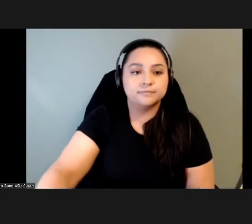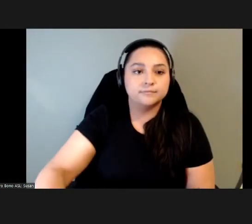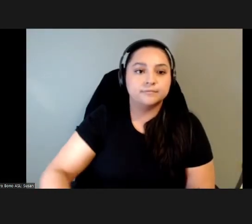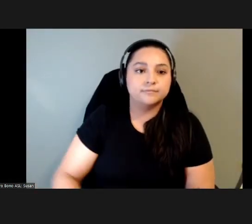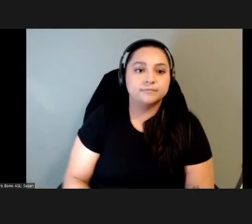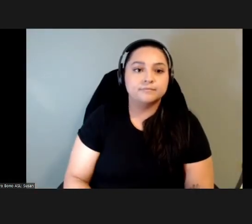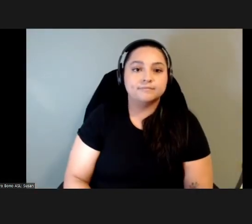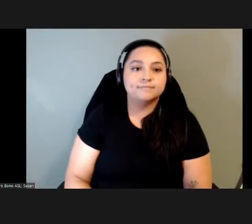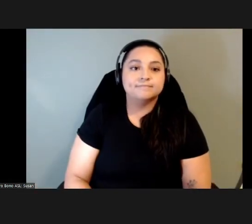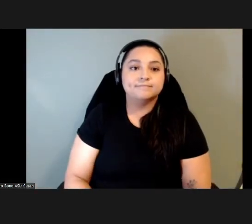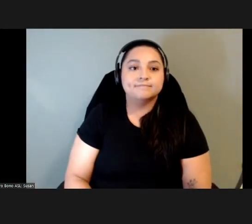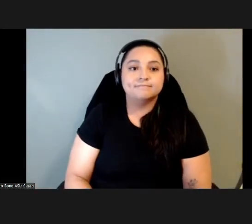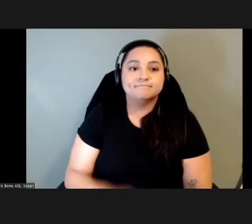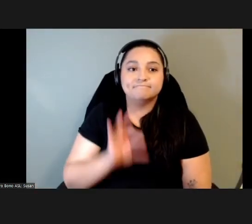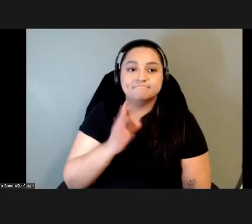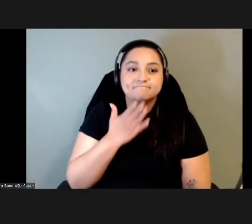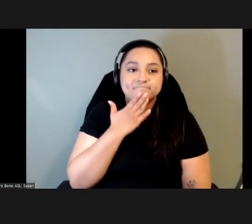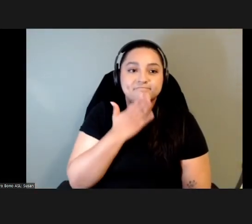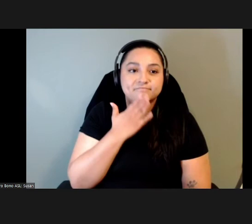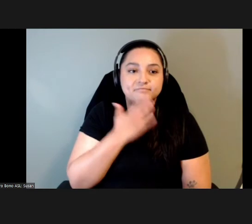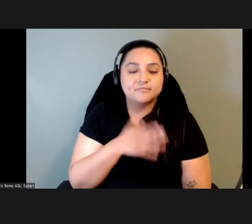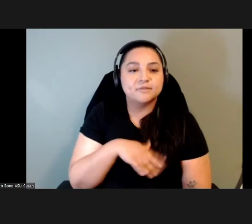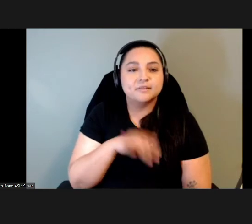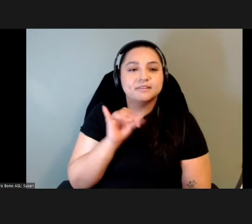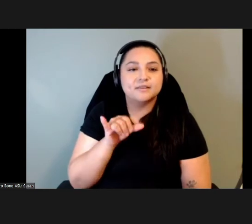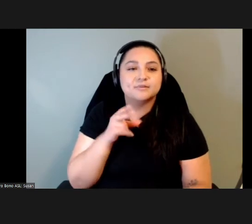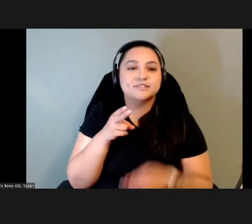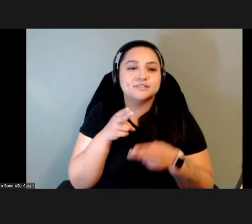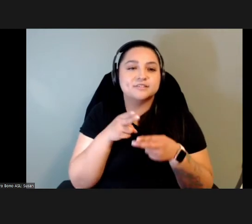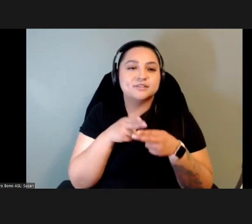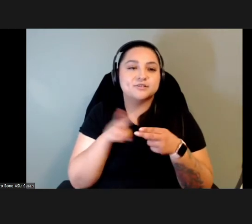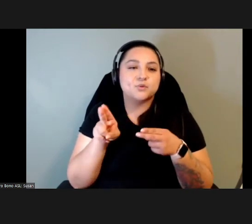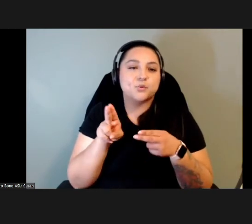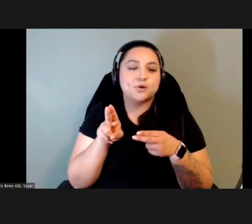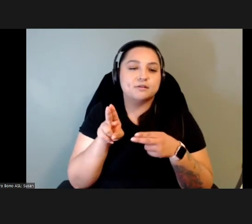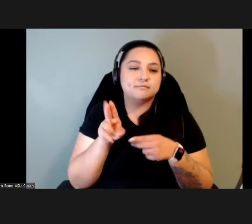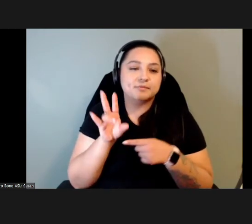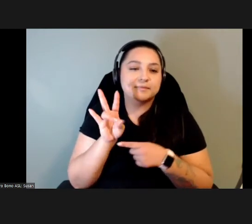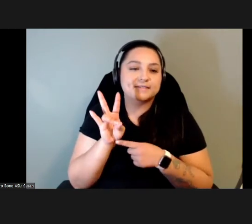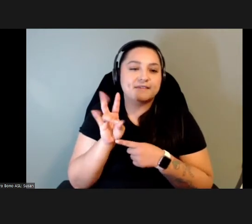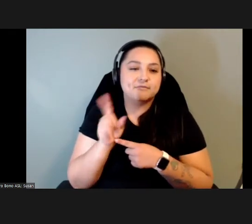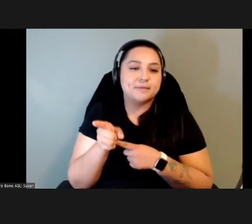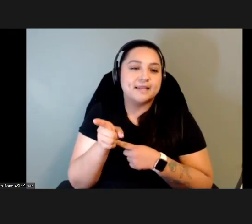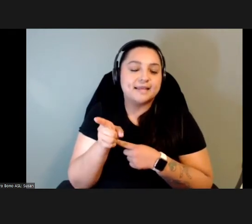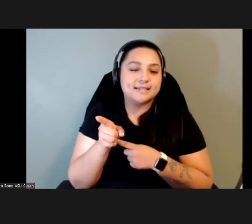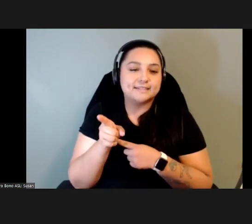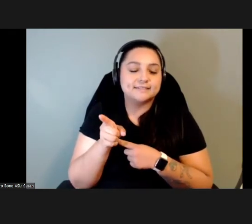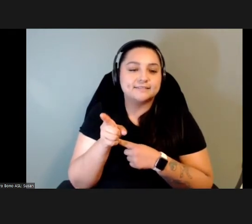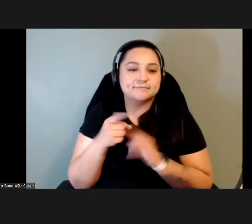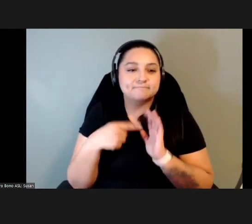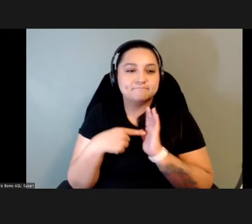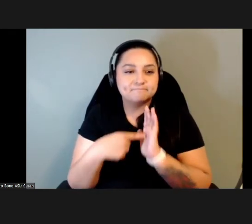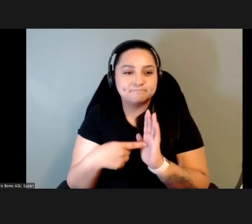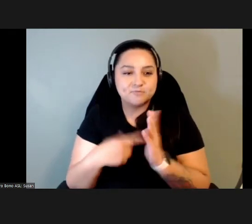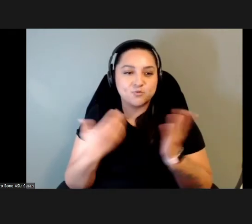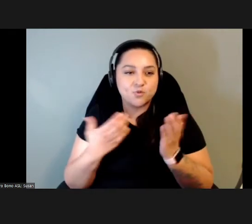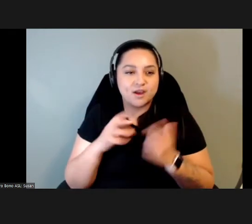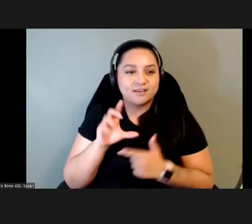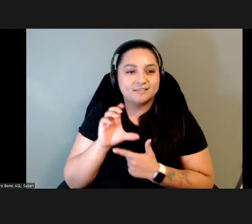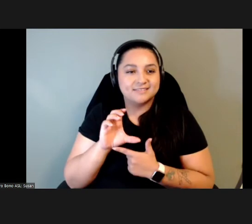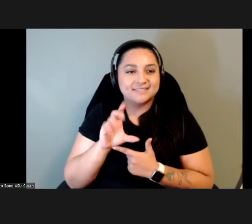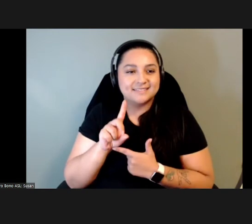Thank you so much. That was a taste of about 7 minutes of clinically designed